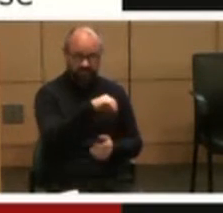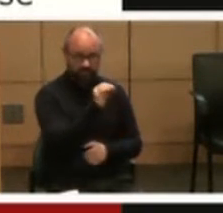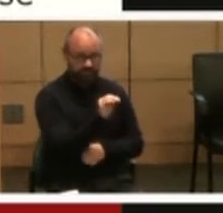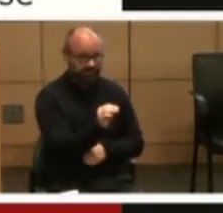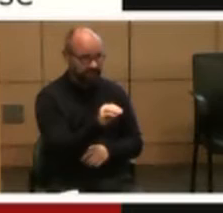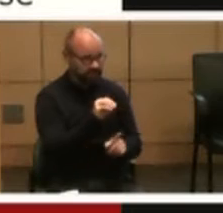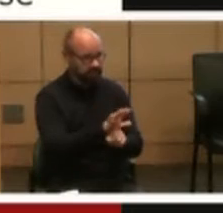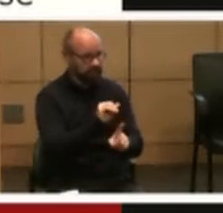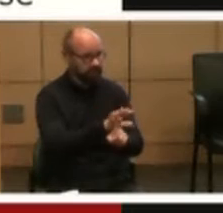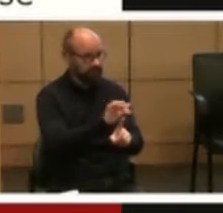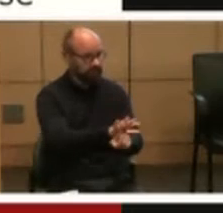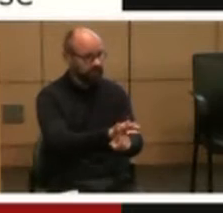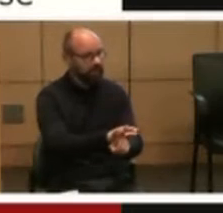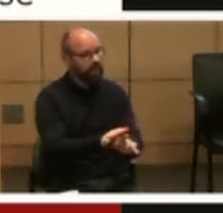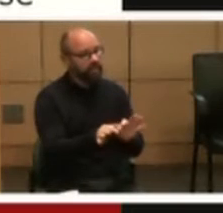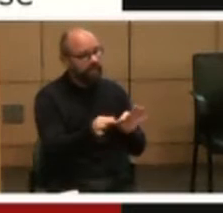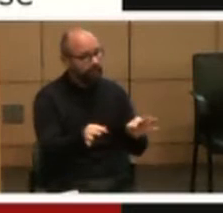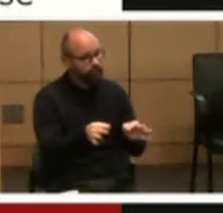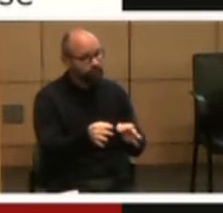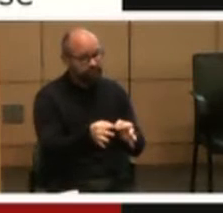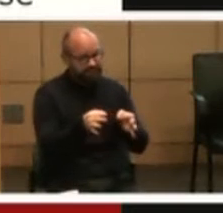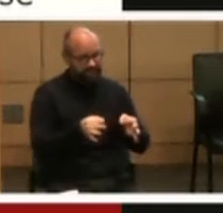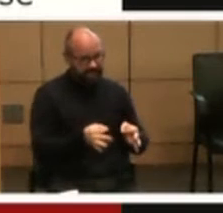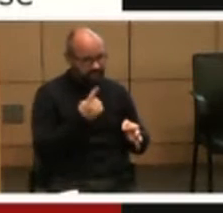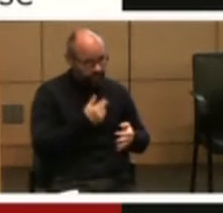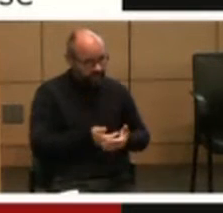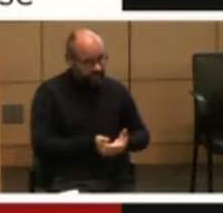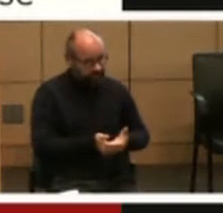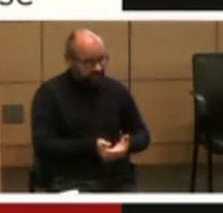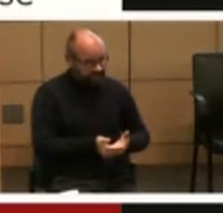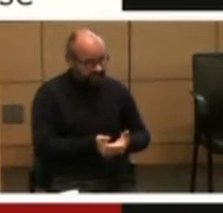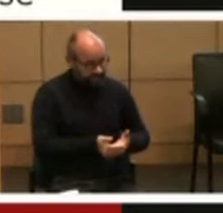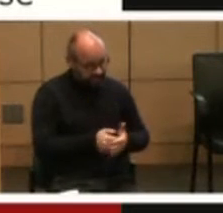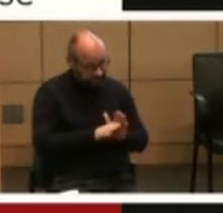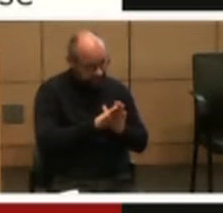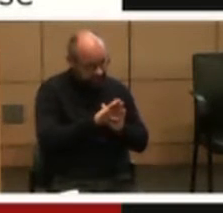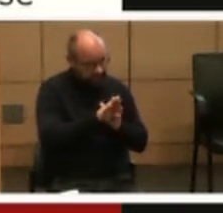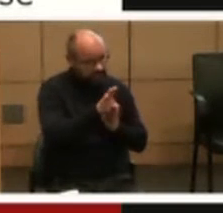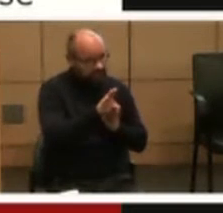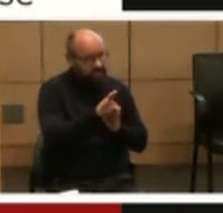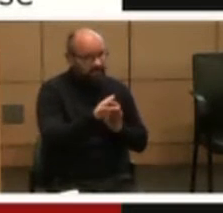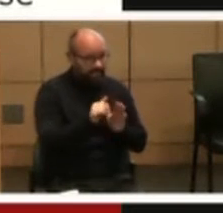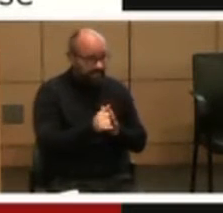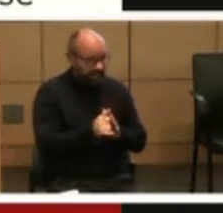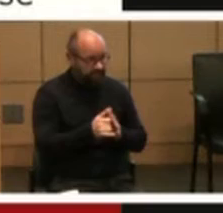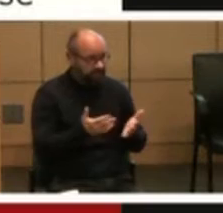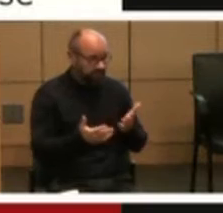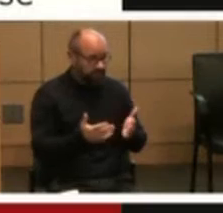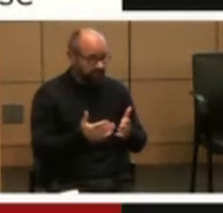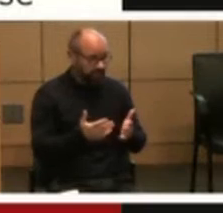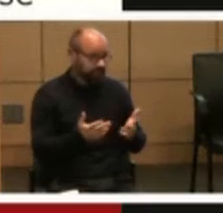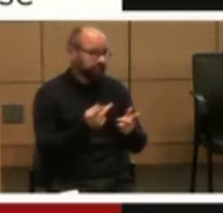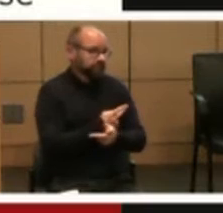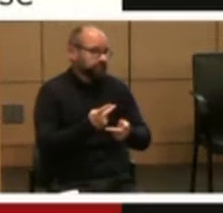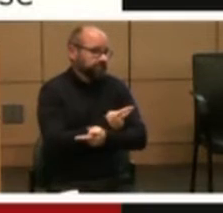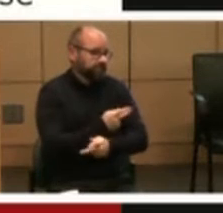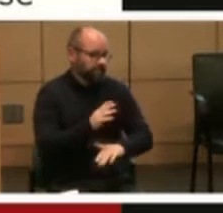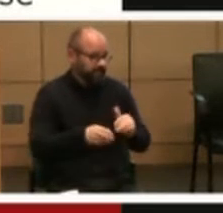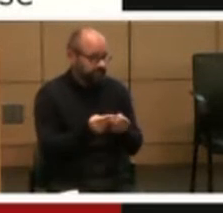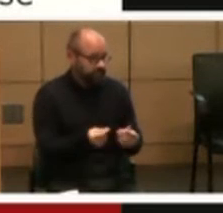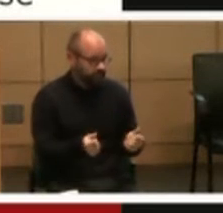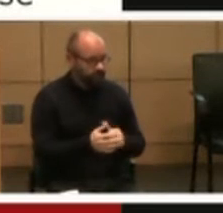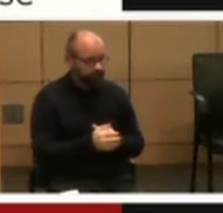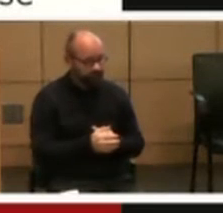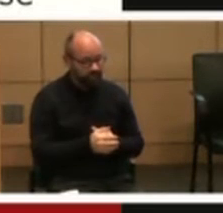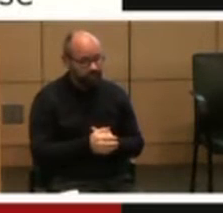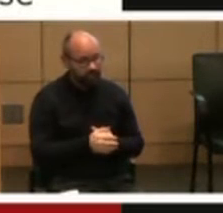language delays in infancy through adolescence, and the difference may be widening rather than disappearing. The verbal IQ differences do not